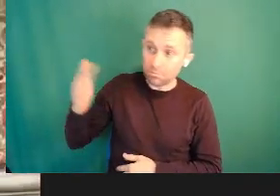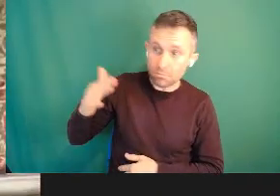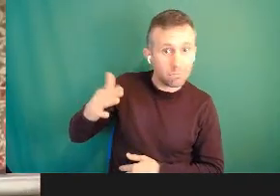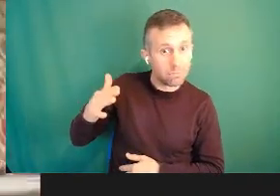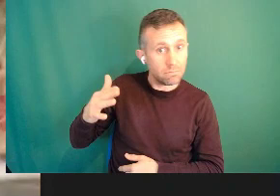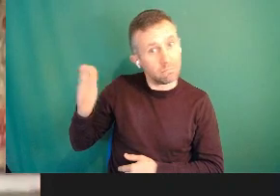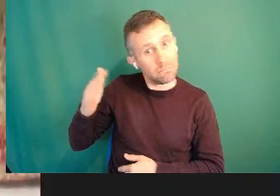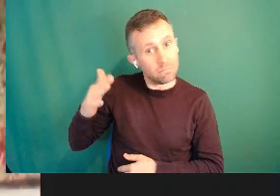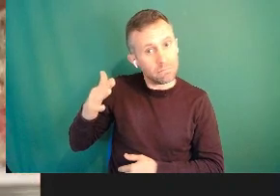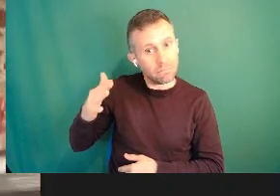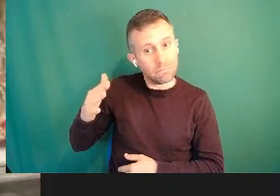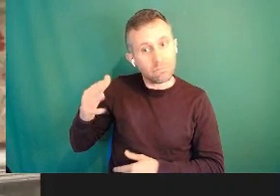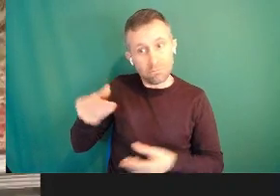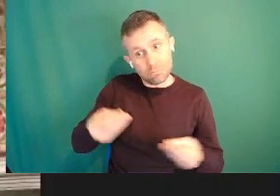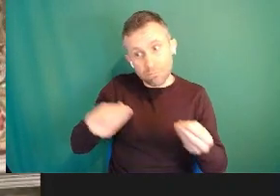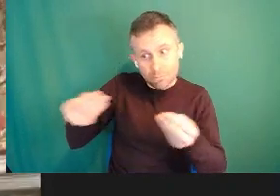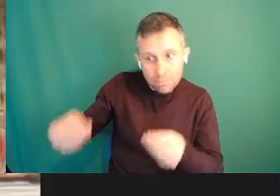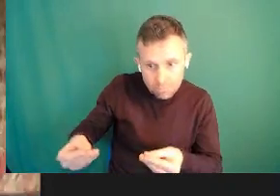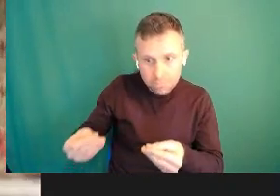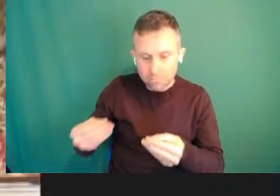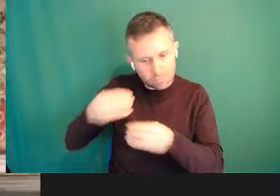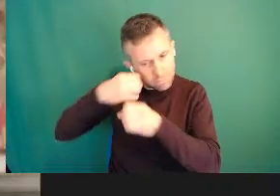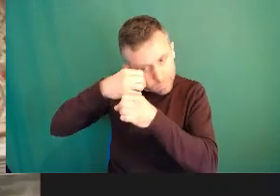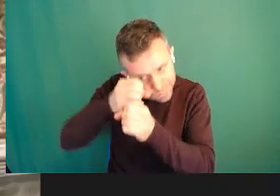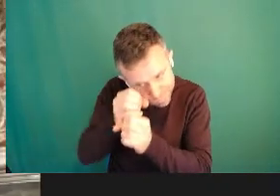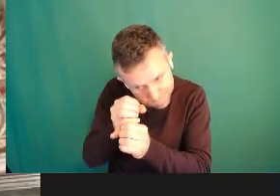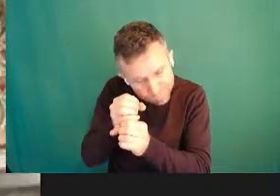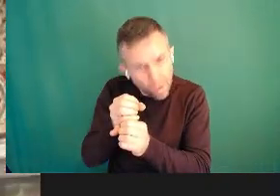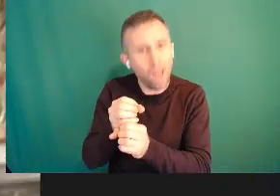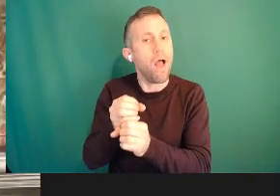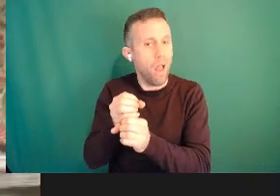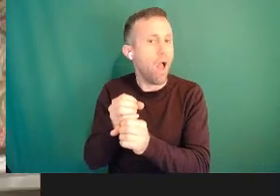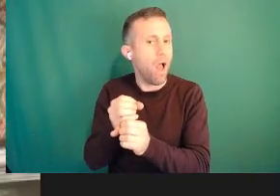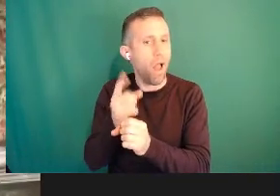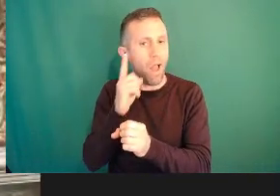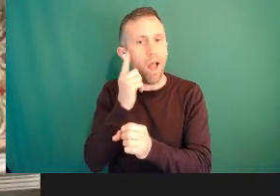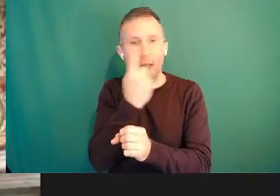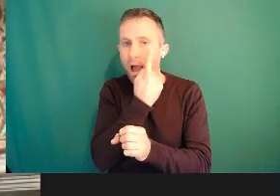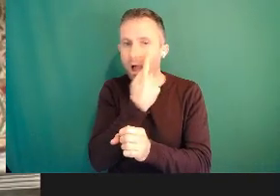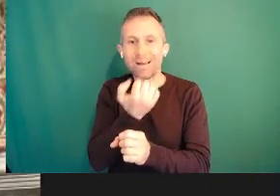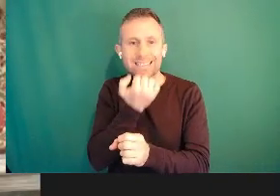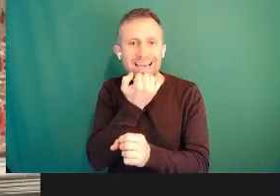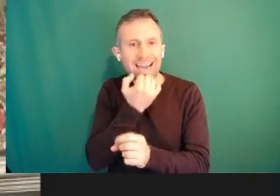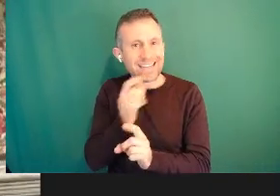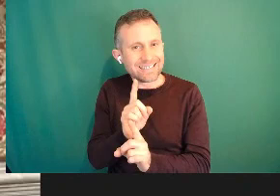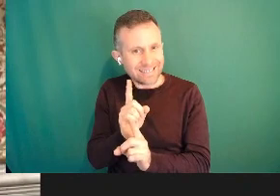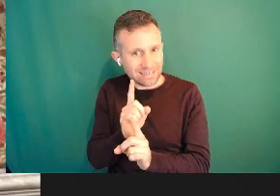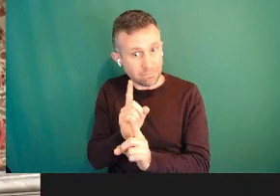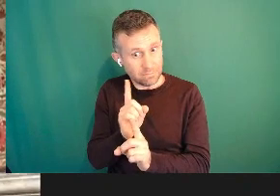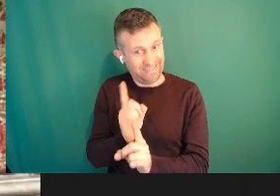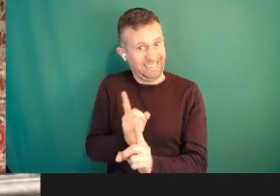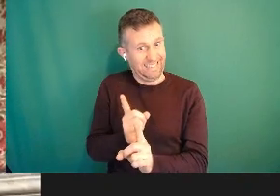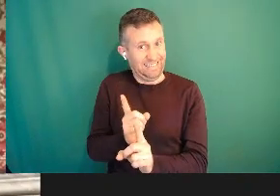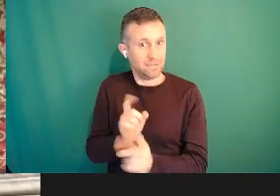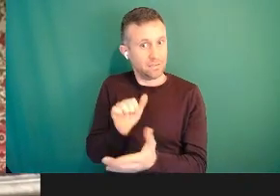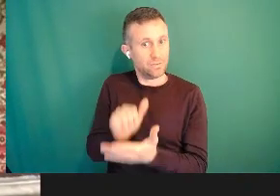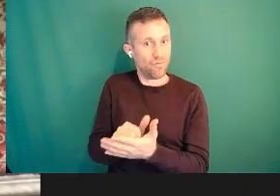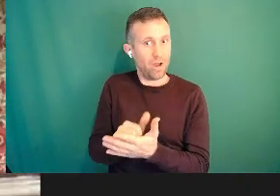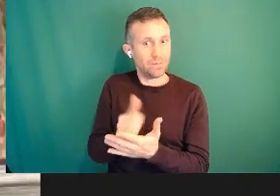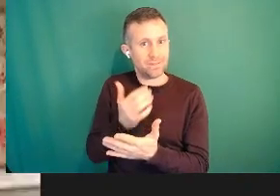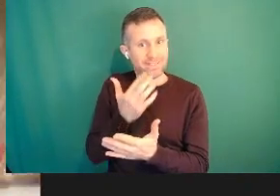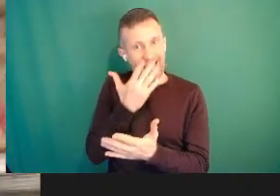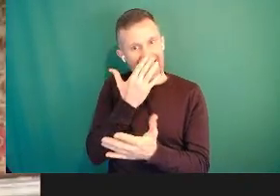carefully looked after in a box to protect it from sun damage. And so